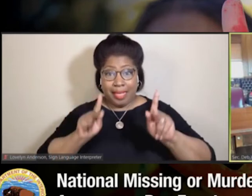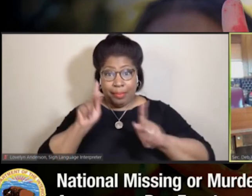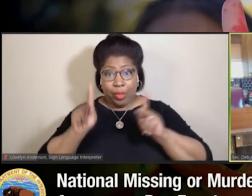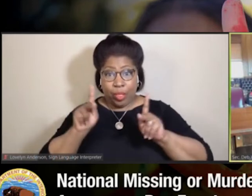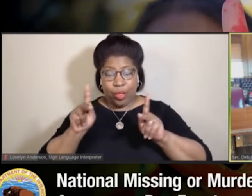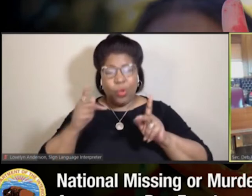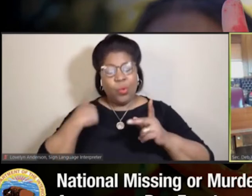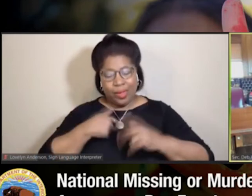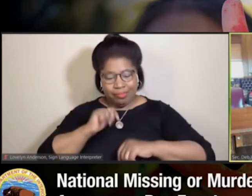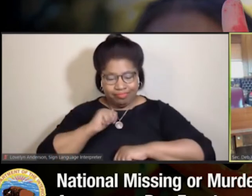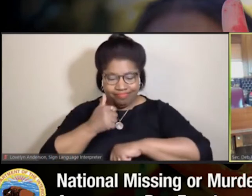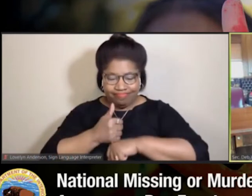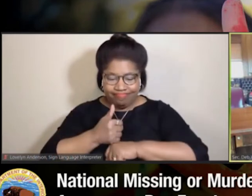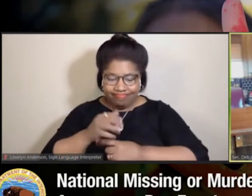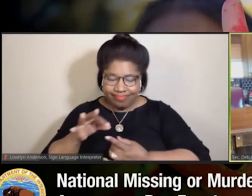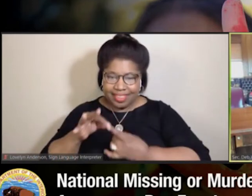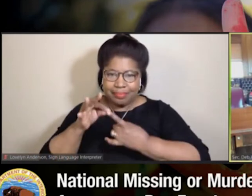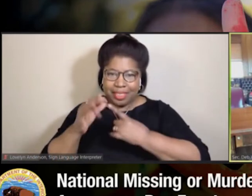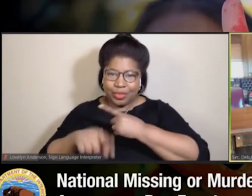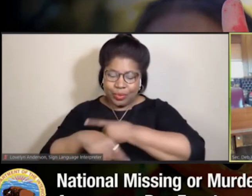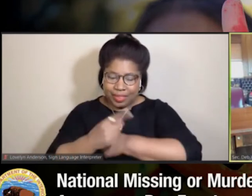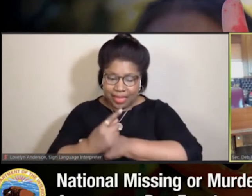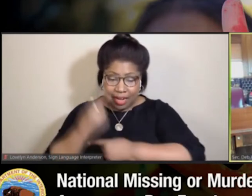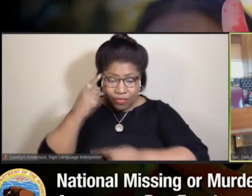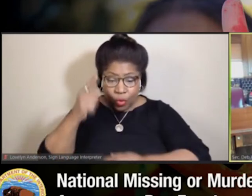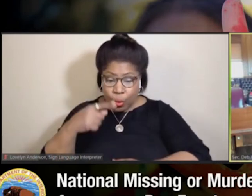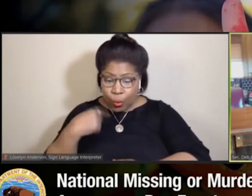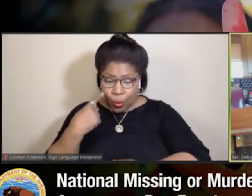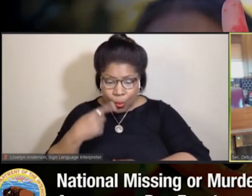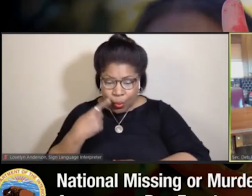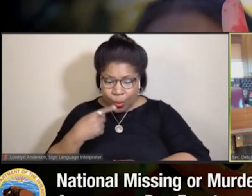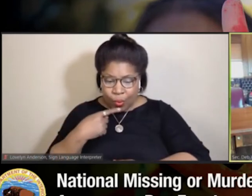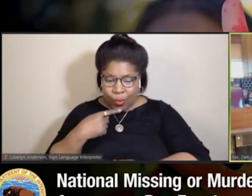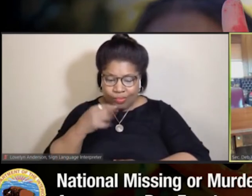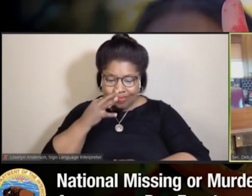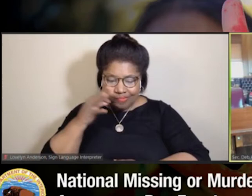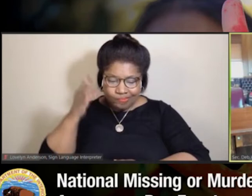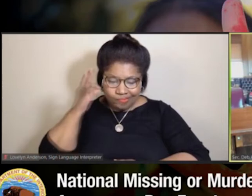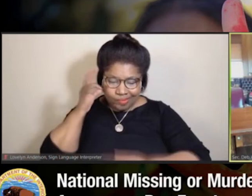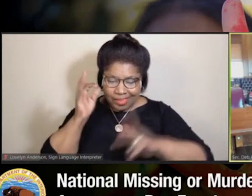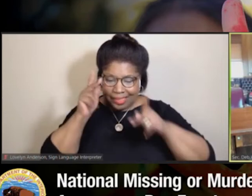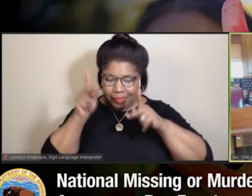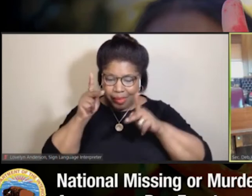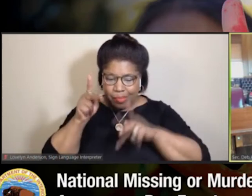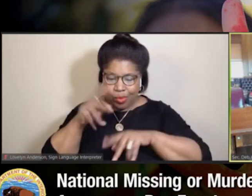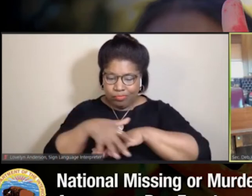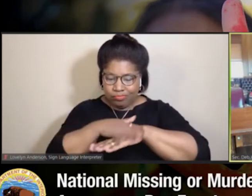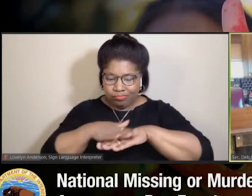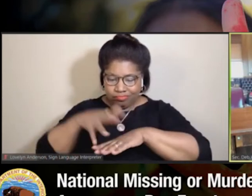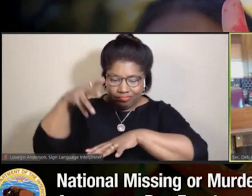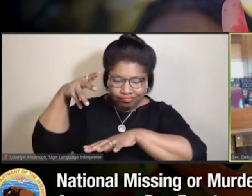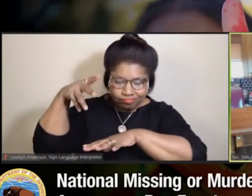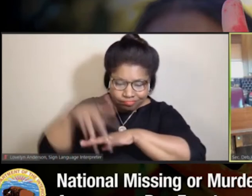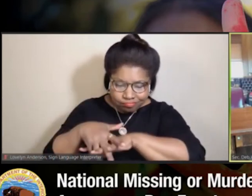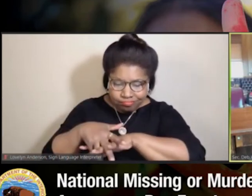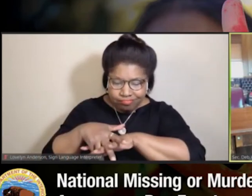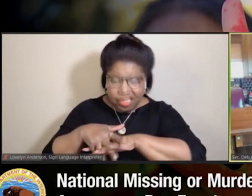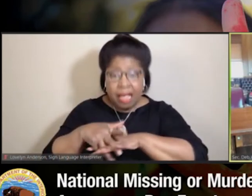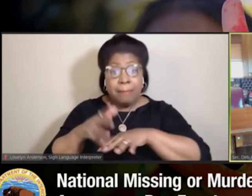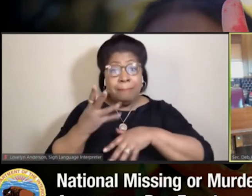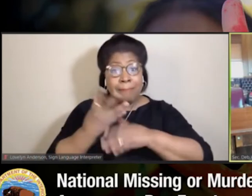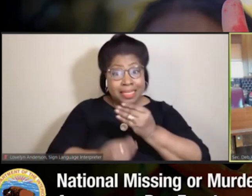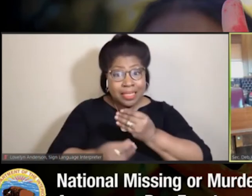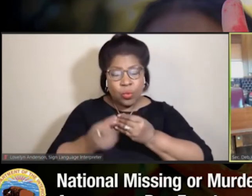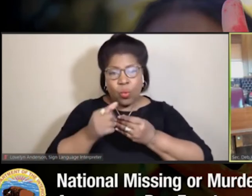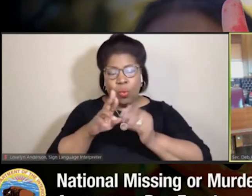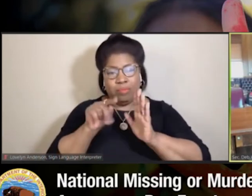I wish we didn't need to be here. I wish that this day was obsolete and that we didn't have to keep fighting year after